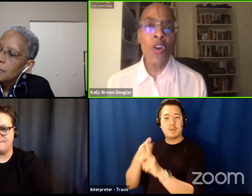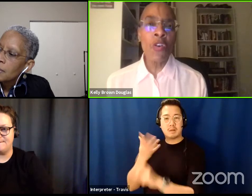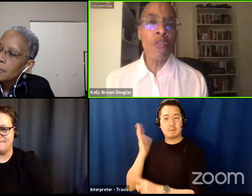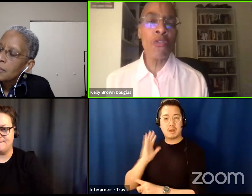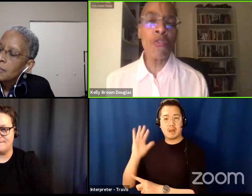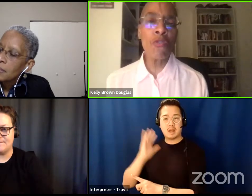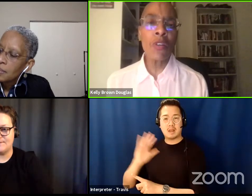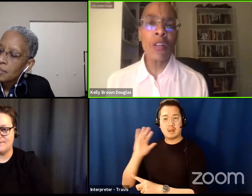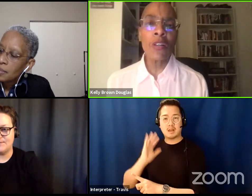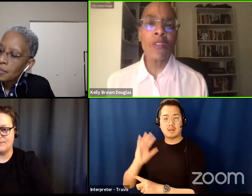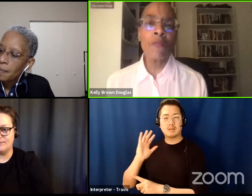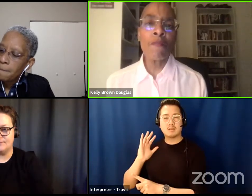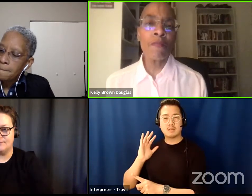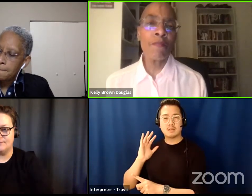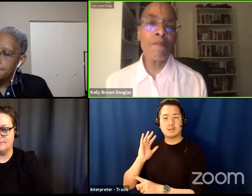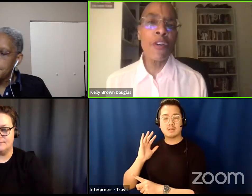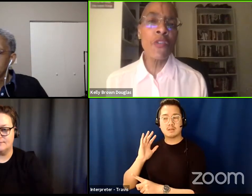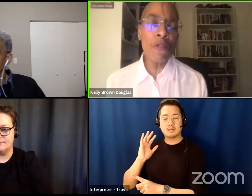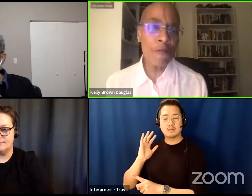who